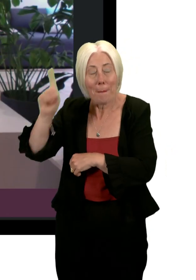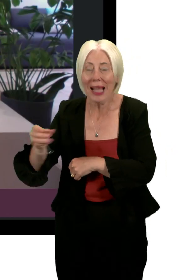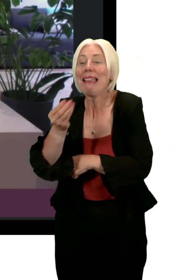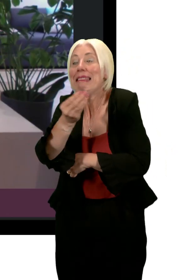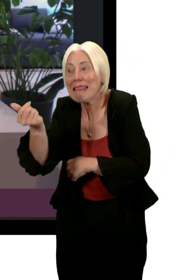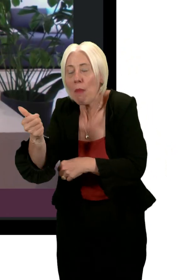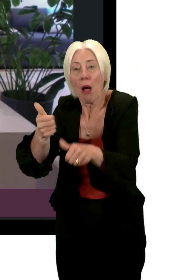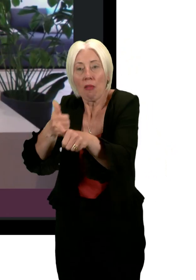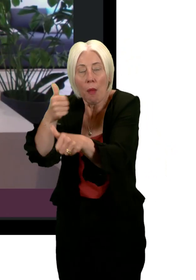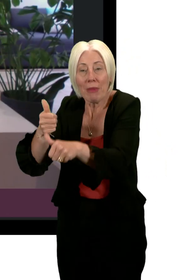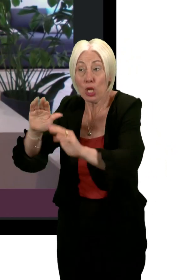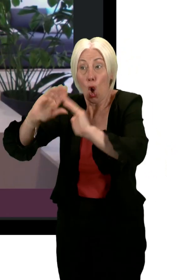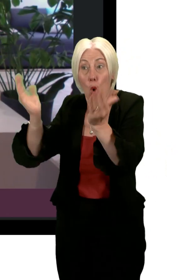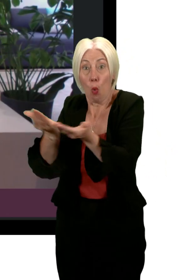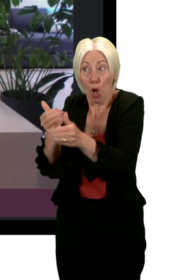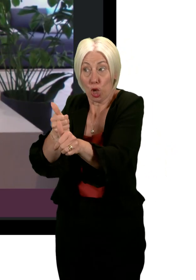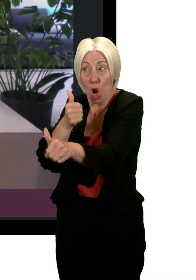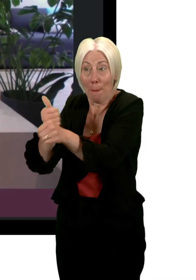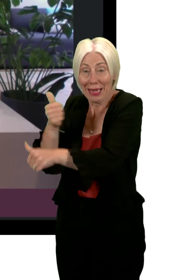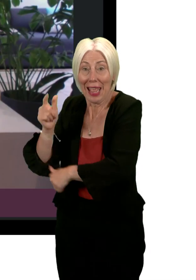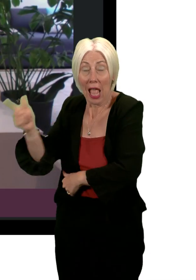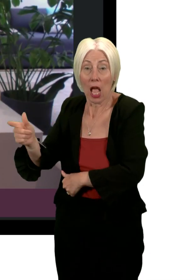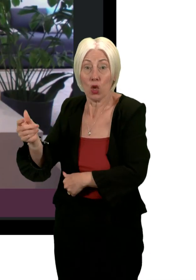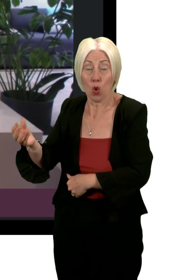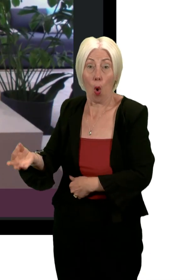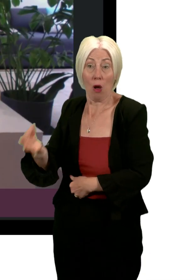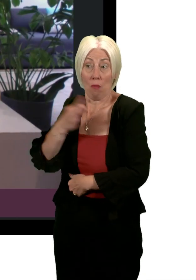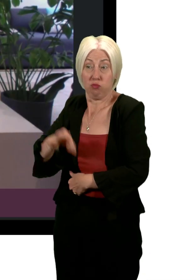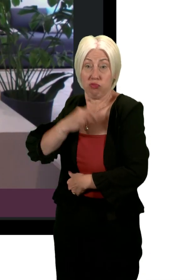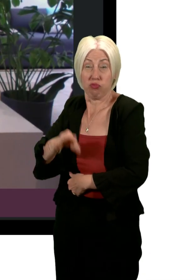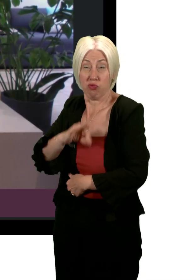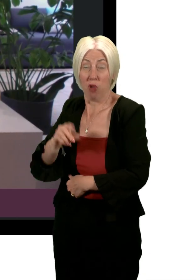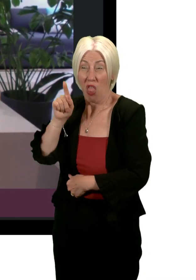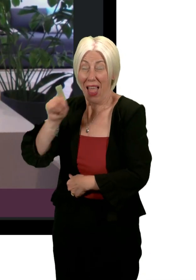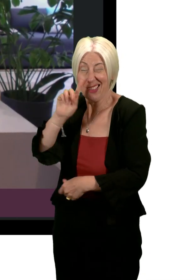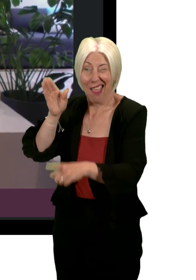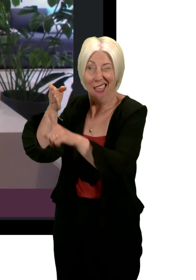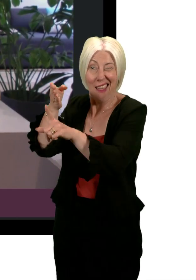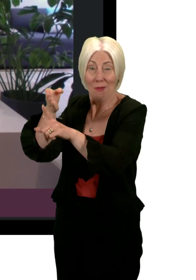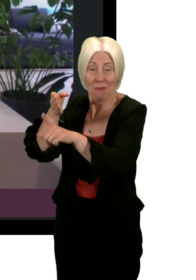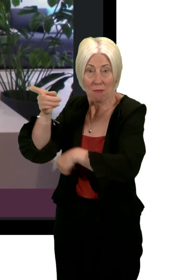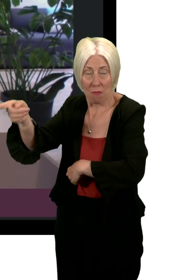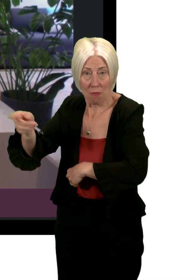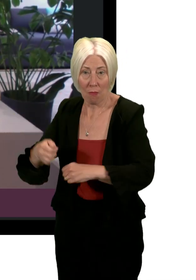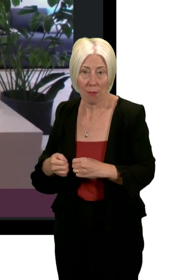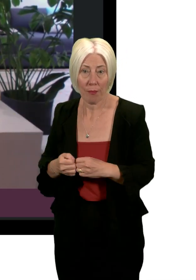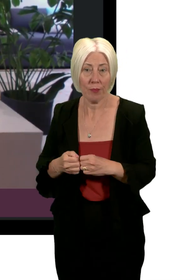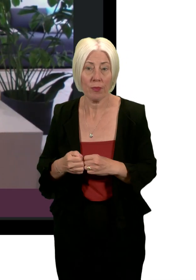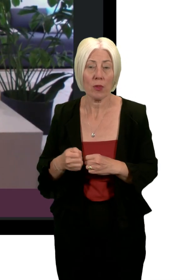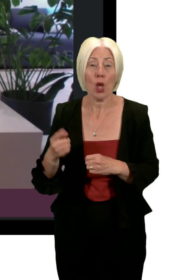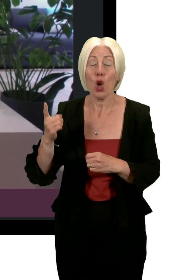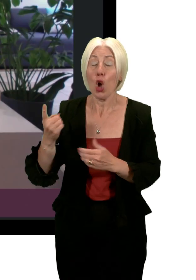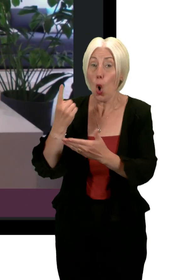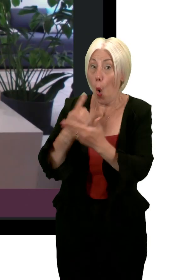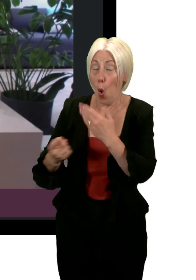companies, transnational corporations who are privileging profit at all costs. But I should also just mention that it's not just those